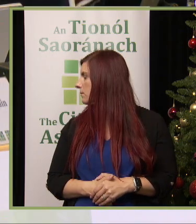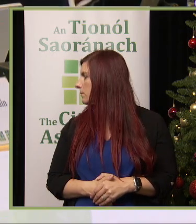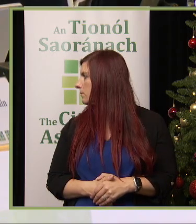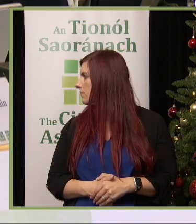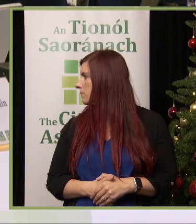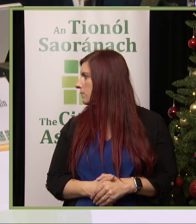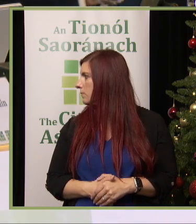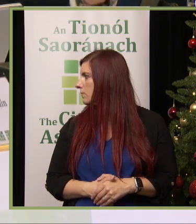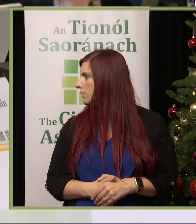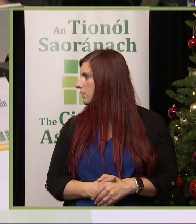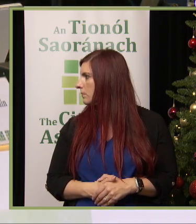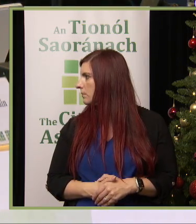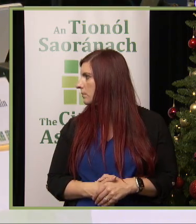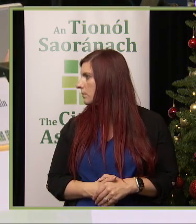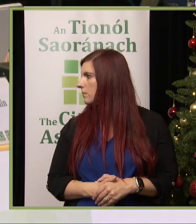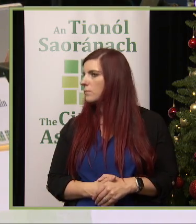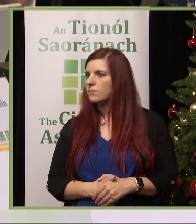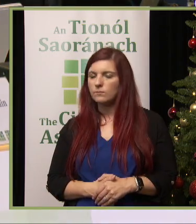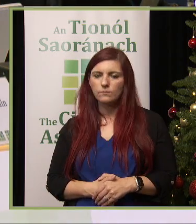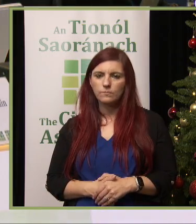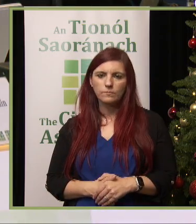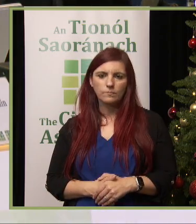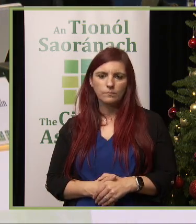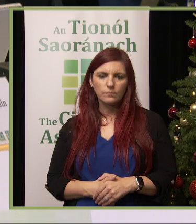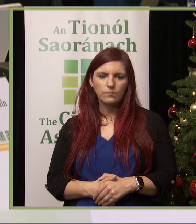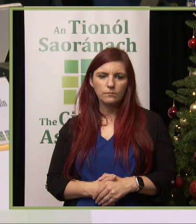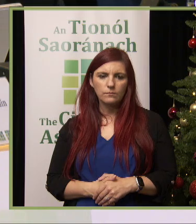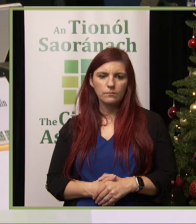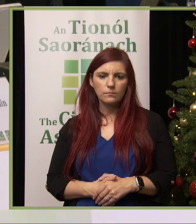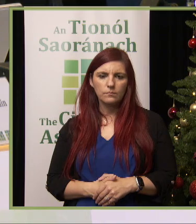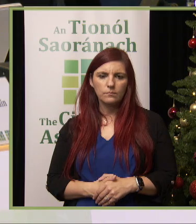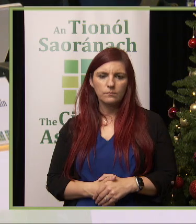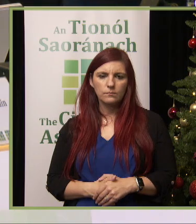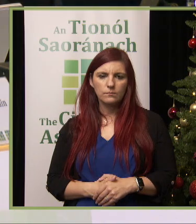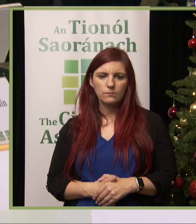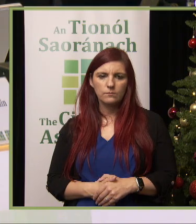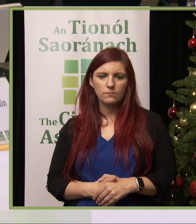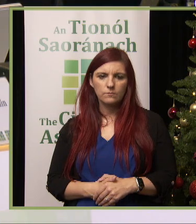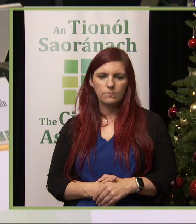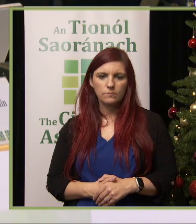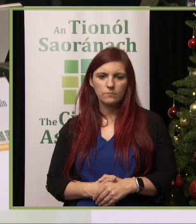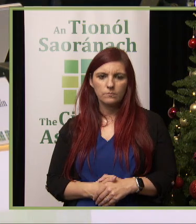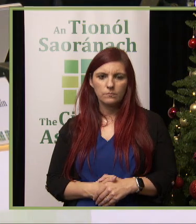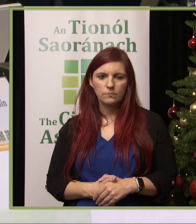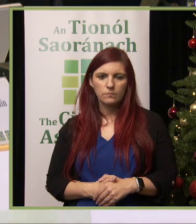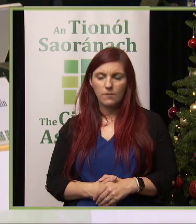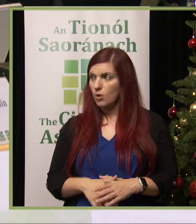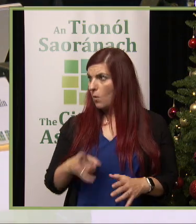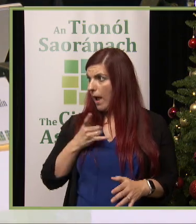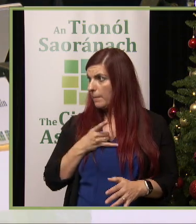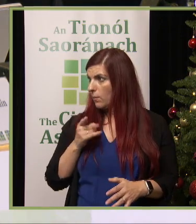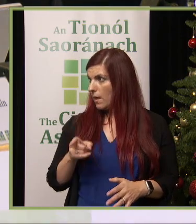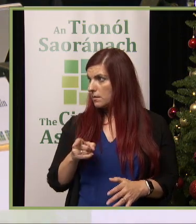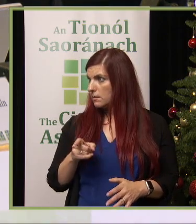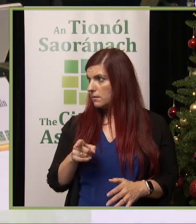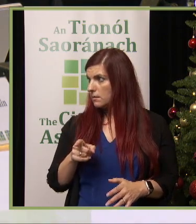what the recommendation is looking for. Okay. Kenneth, with that response in mind, are you happy with that? That